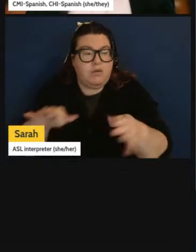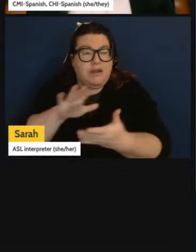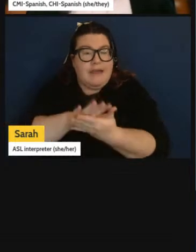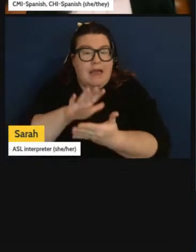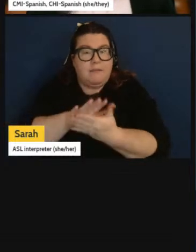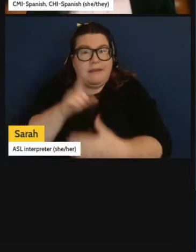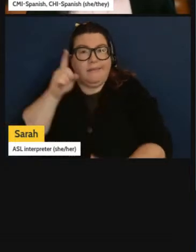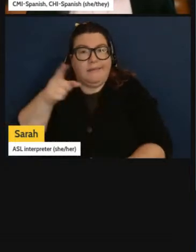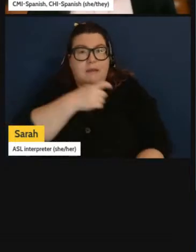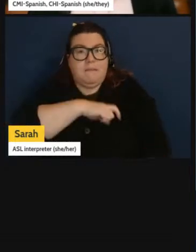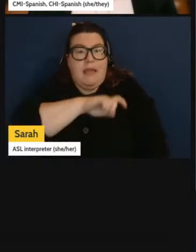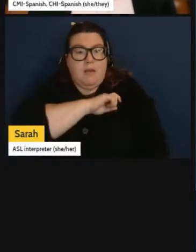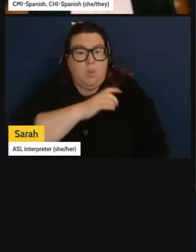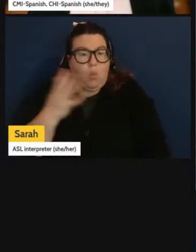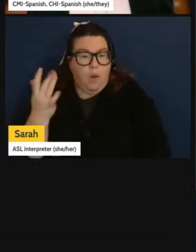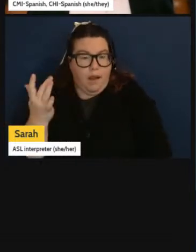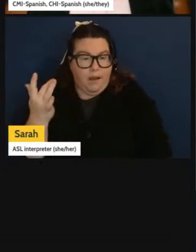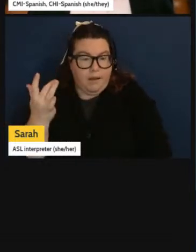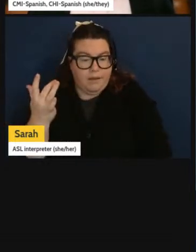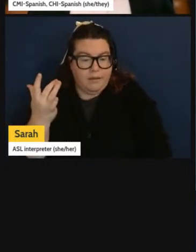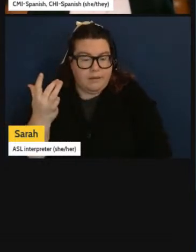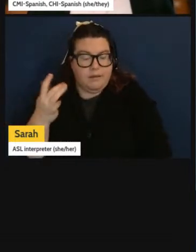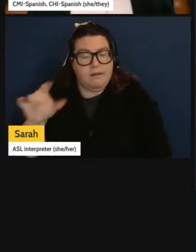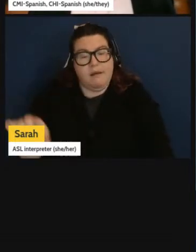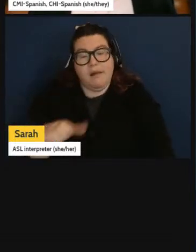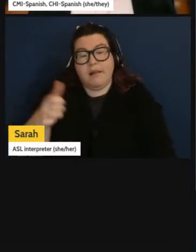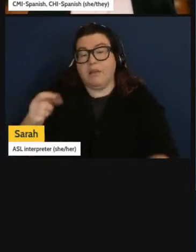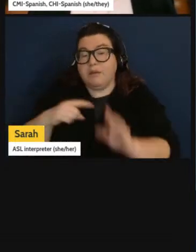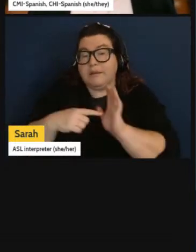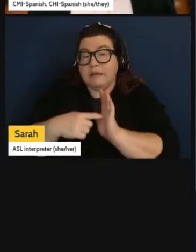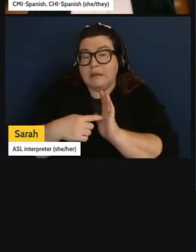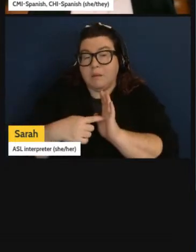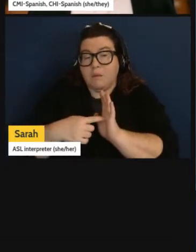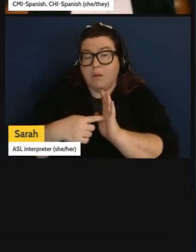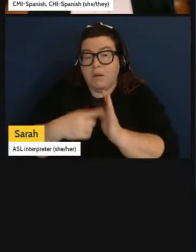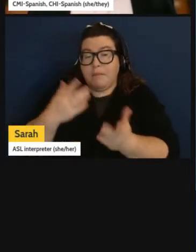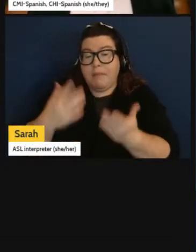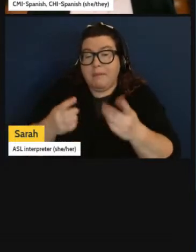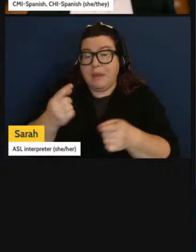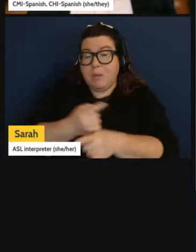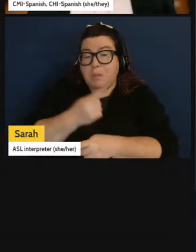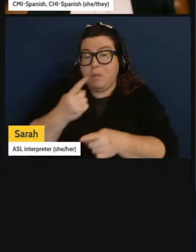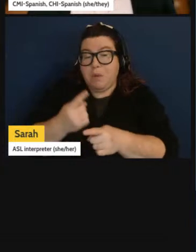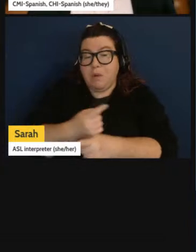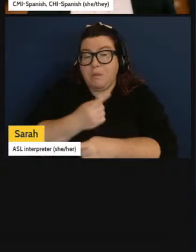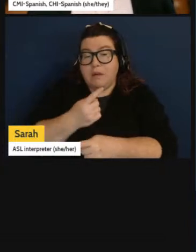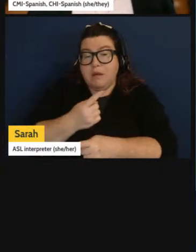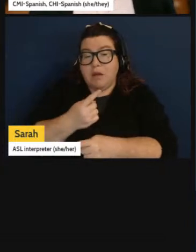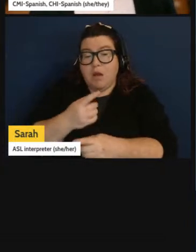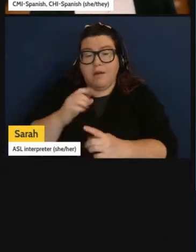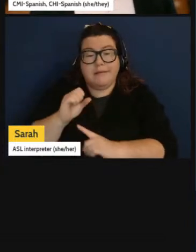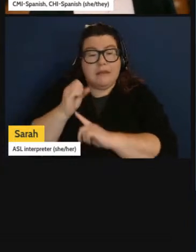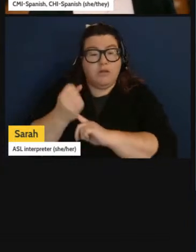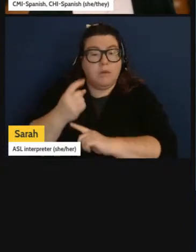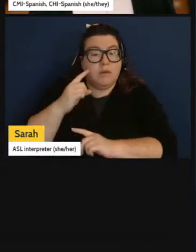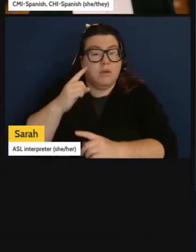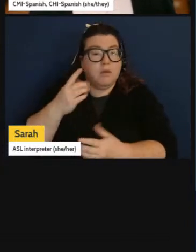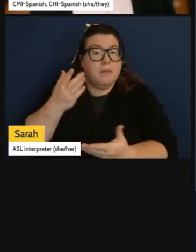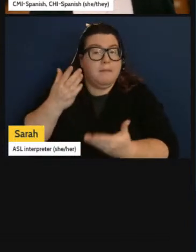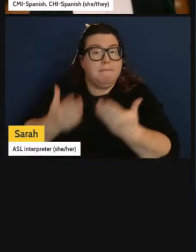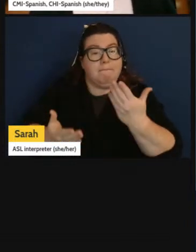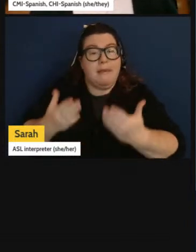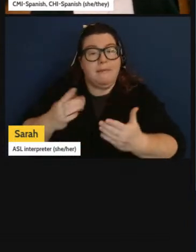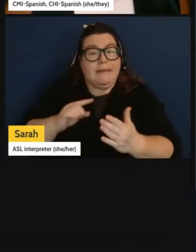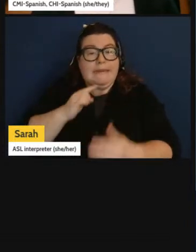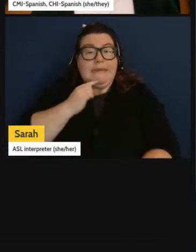Now, another situation in which prescriptivism may be appropriate are situations in which there's a